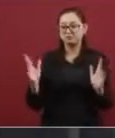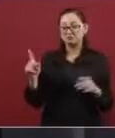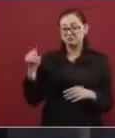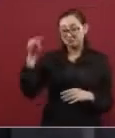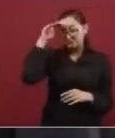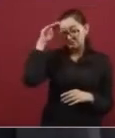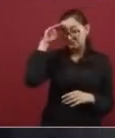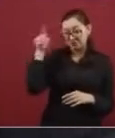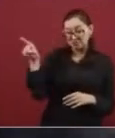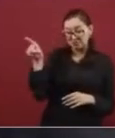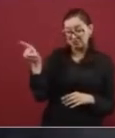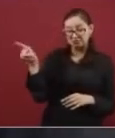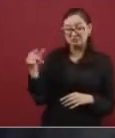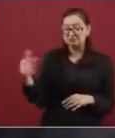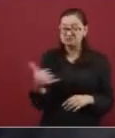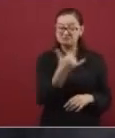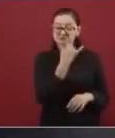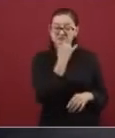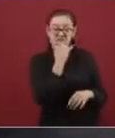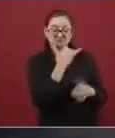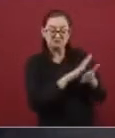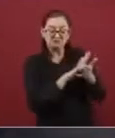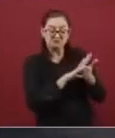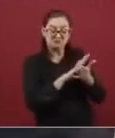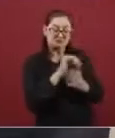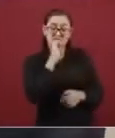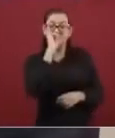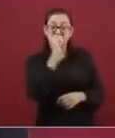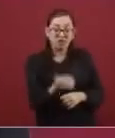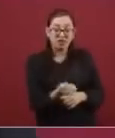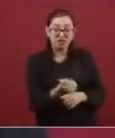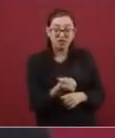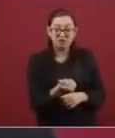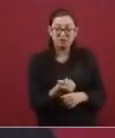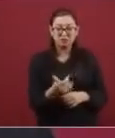If we feel that we've got no reason to ask for forgiveness,